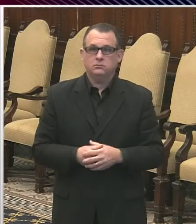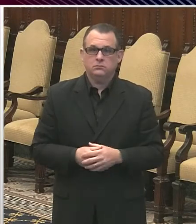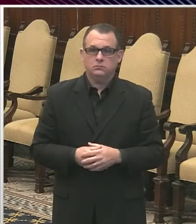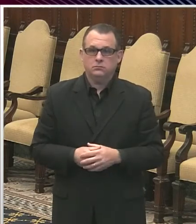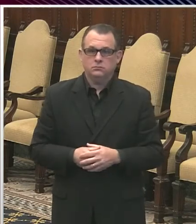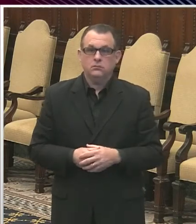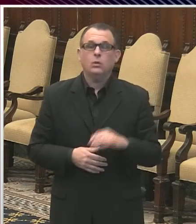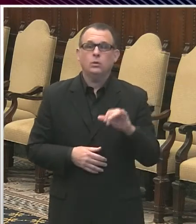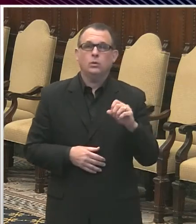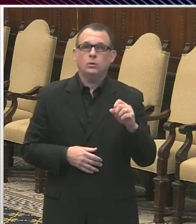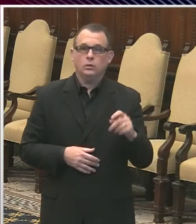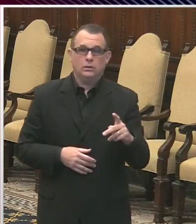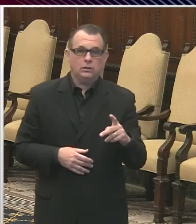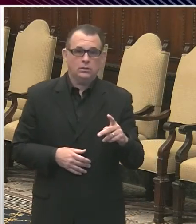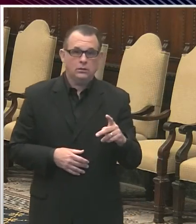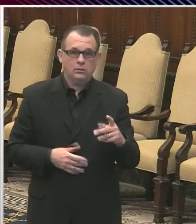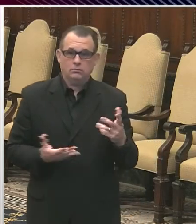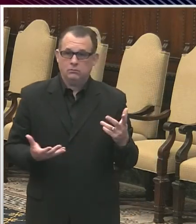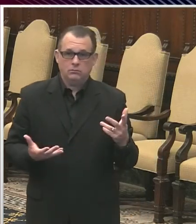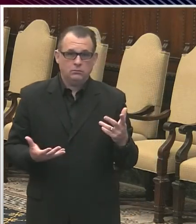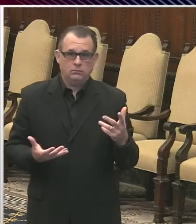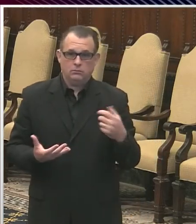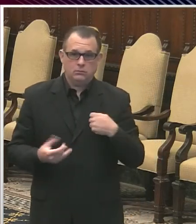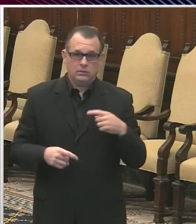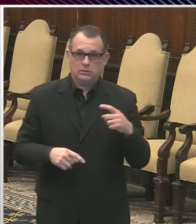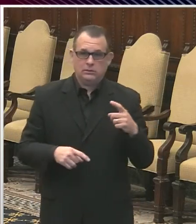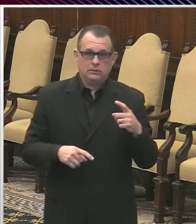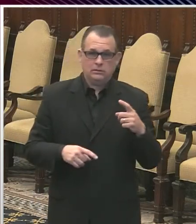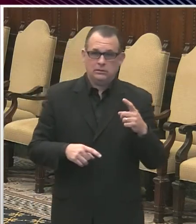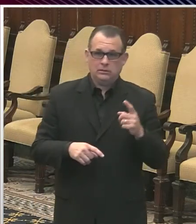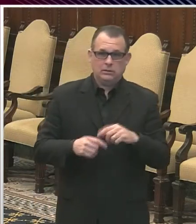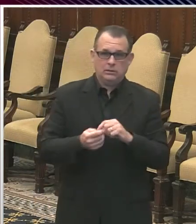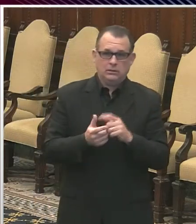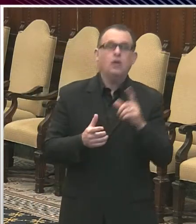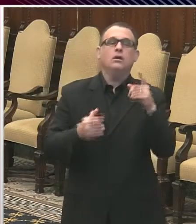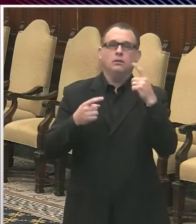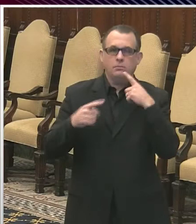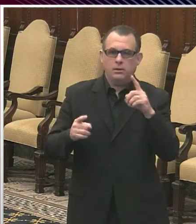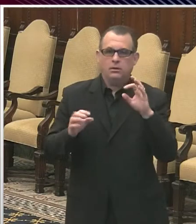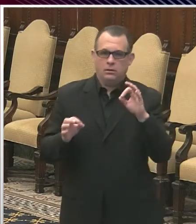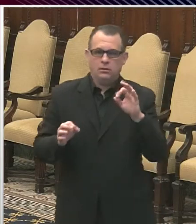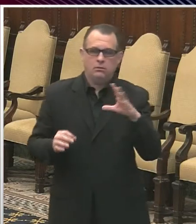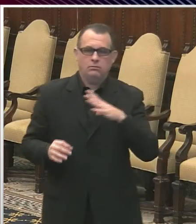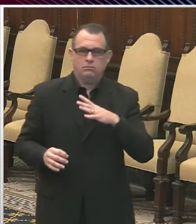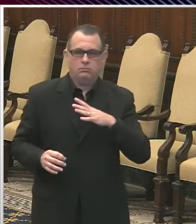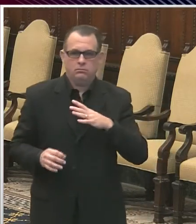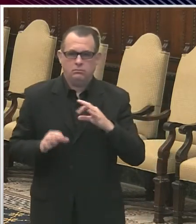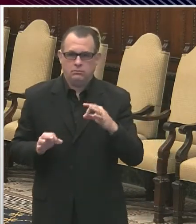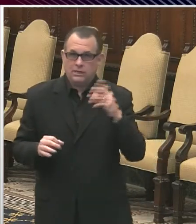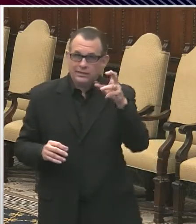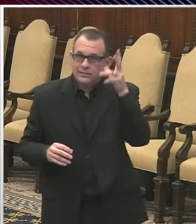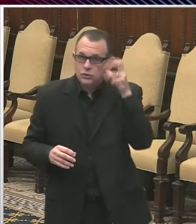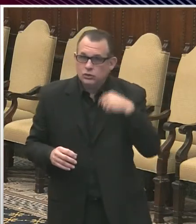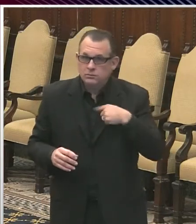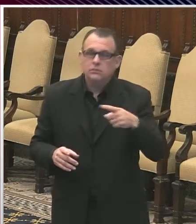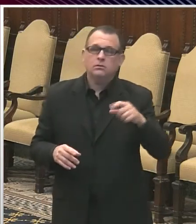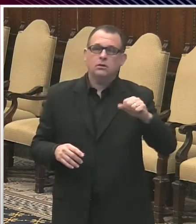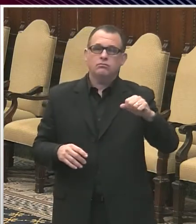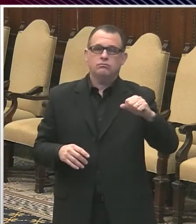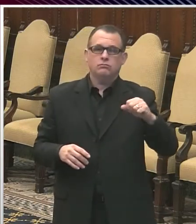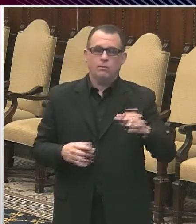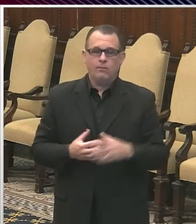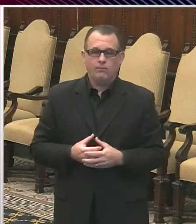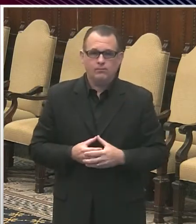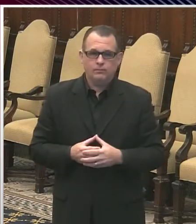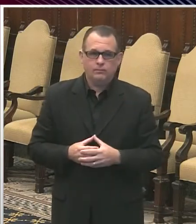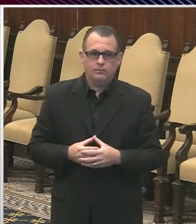All right. I am not able to unmute. Natasha, can you try? Yeah, there you go. All right. Thank you. Can you hear me now? Yes.